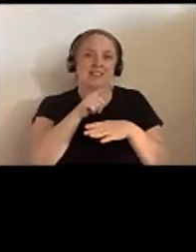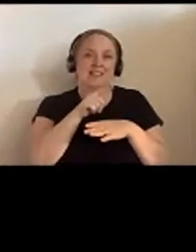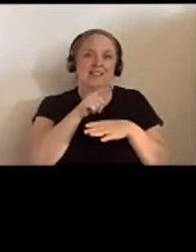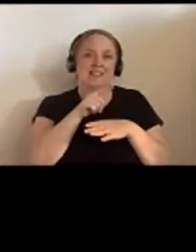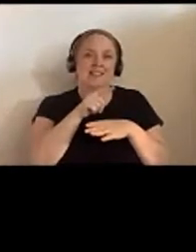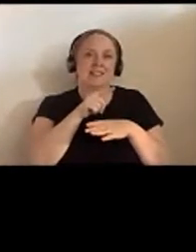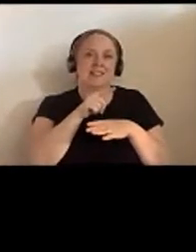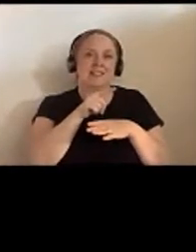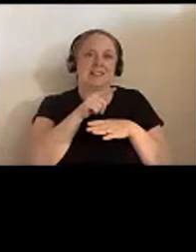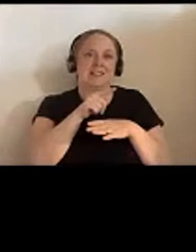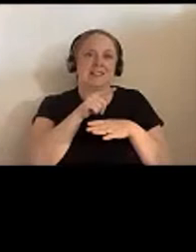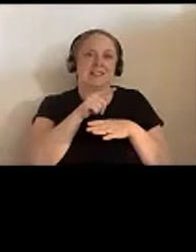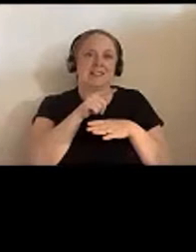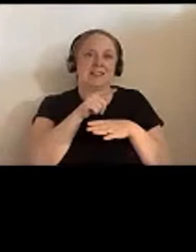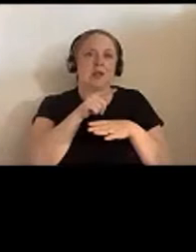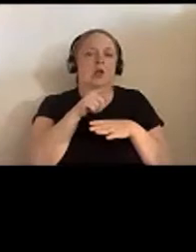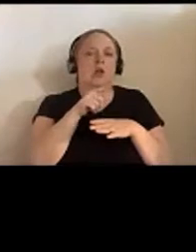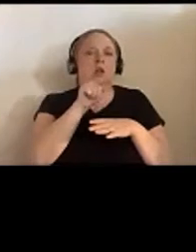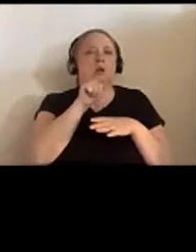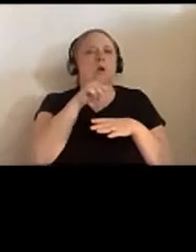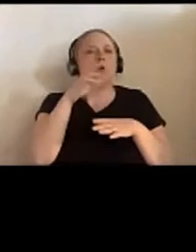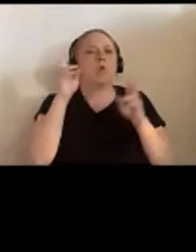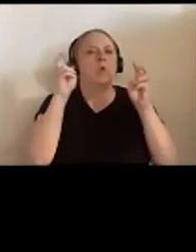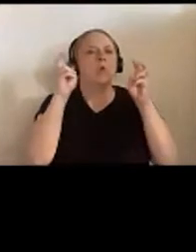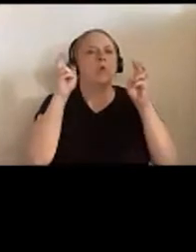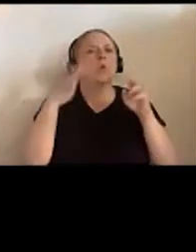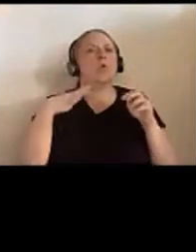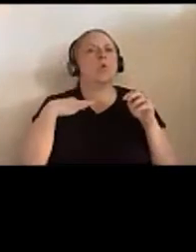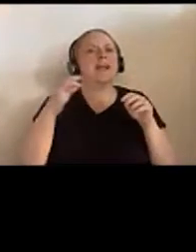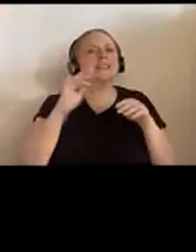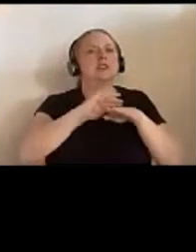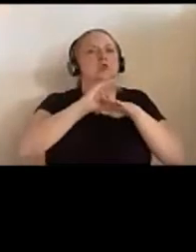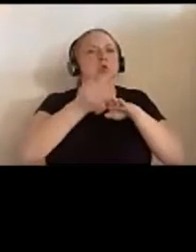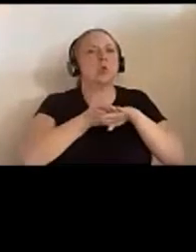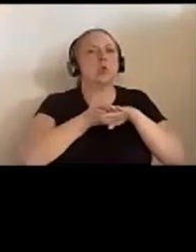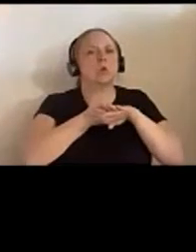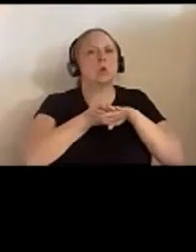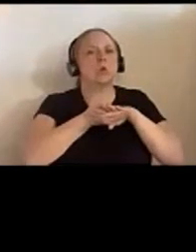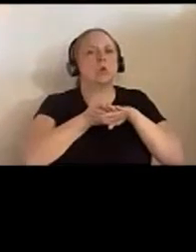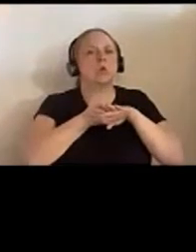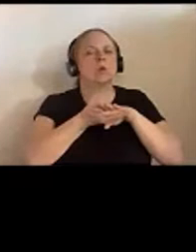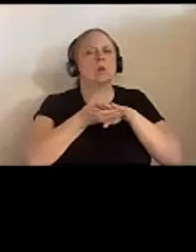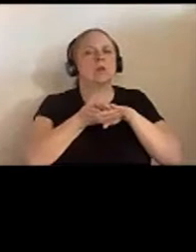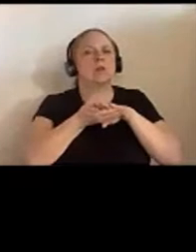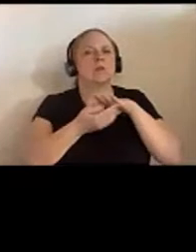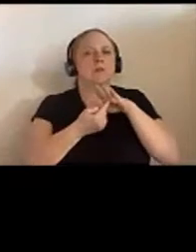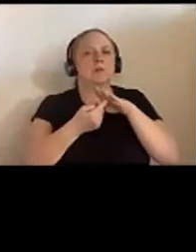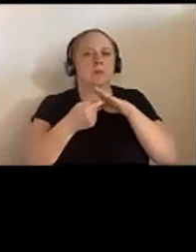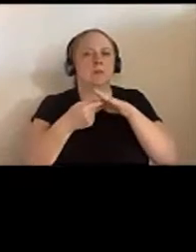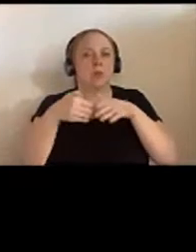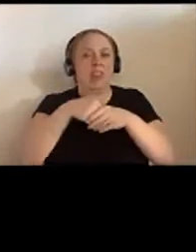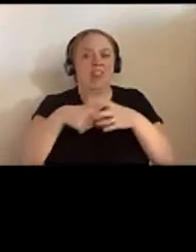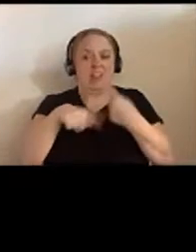this series, White Shoes, particularly relevant in this discussion. And so